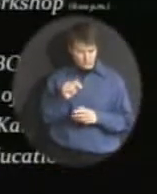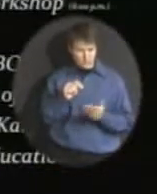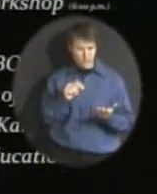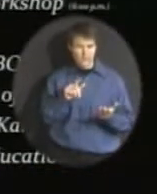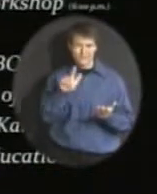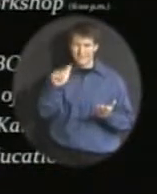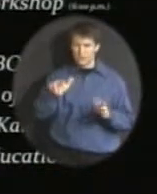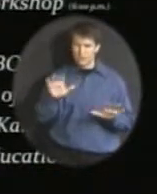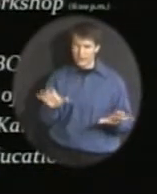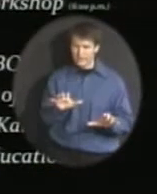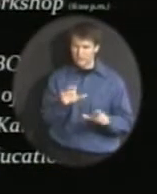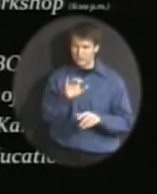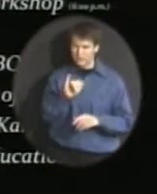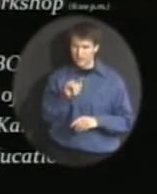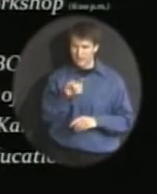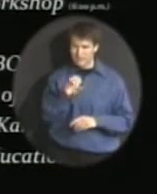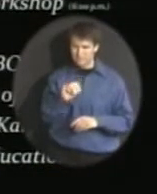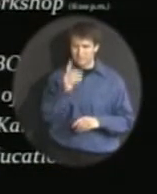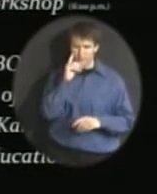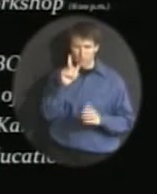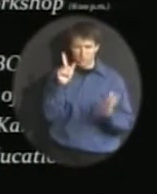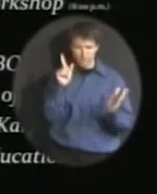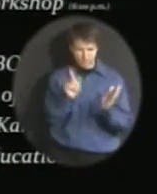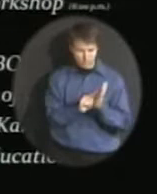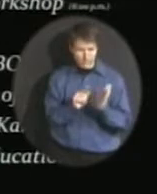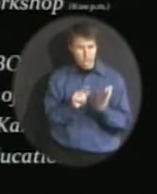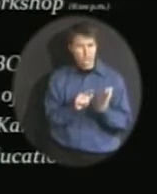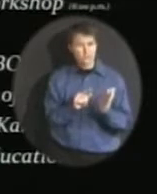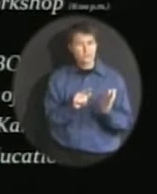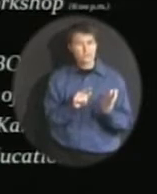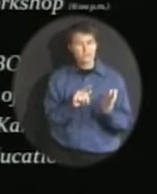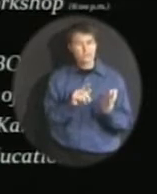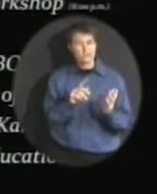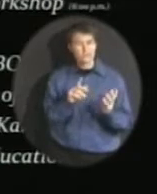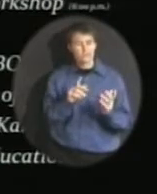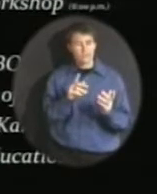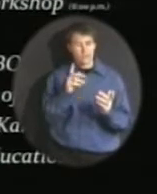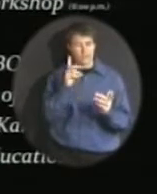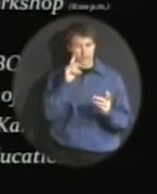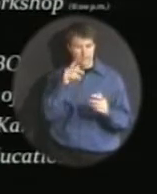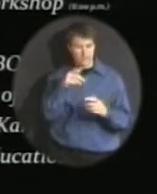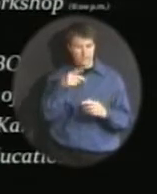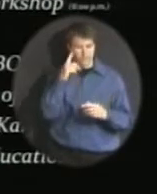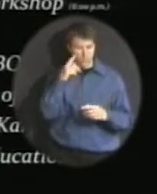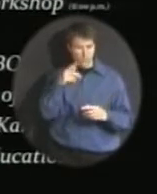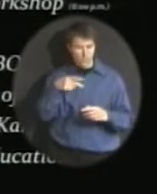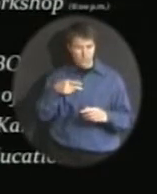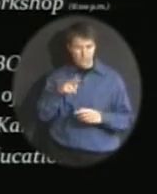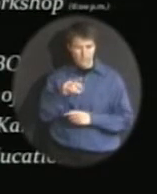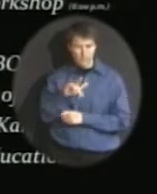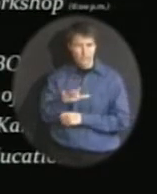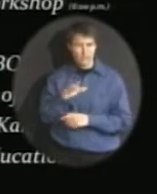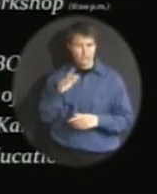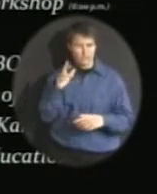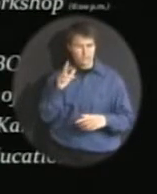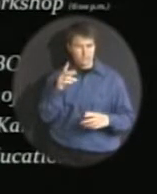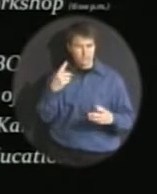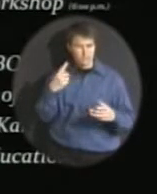item for publication of the public hearing on August